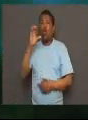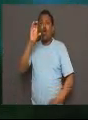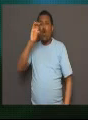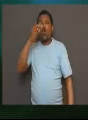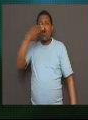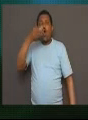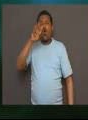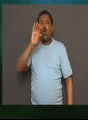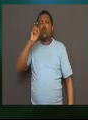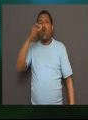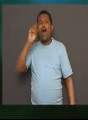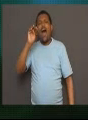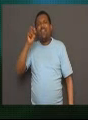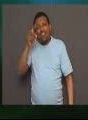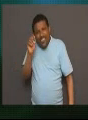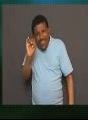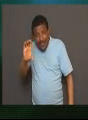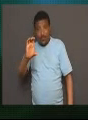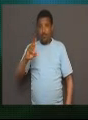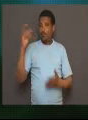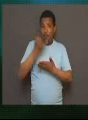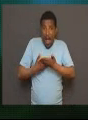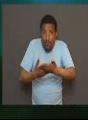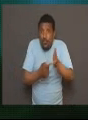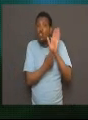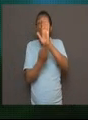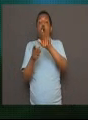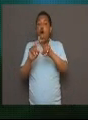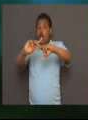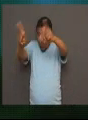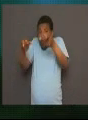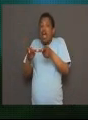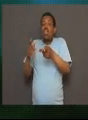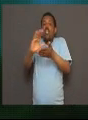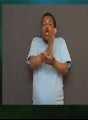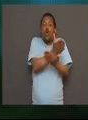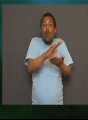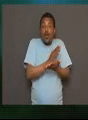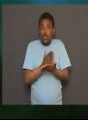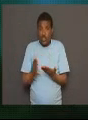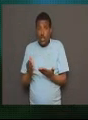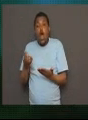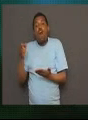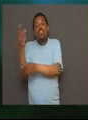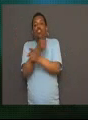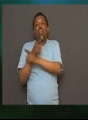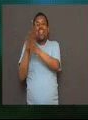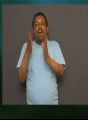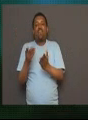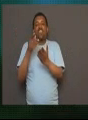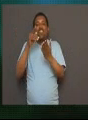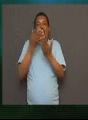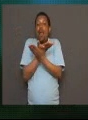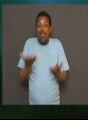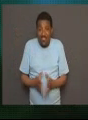Chorochromatic maps show the spatial distribution of geographic